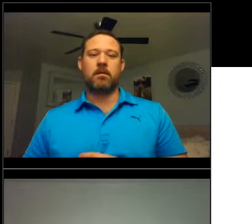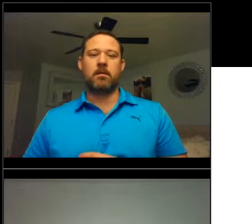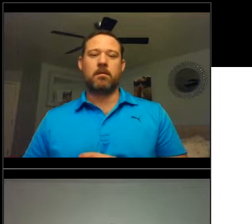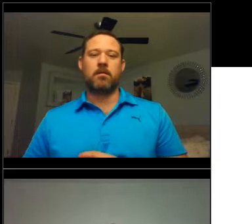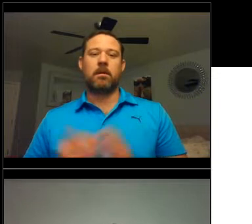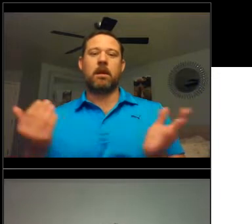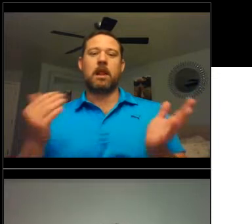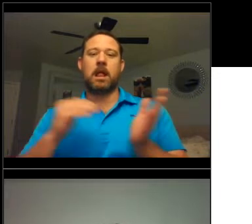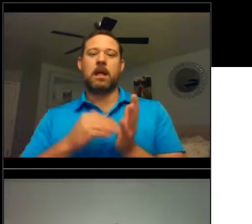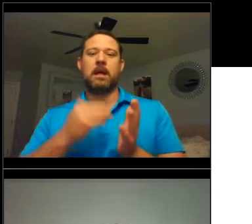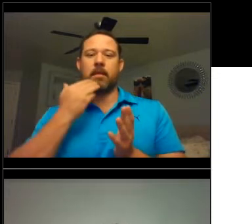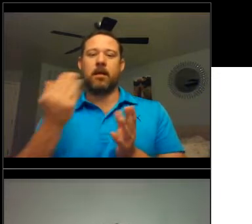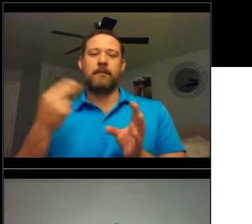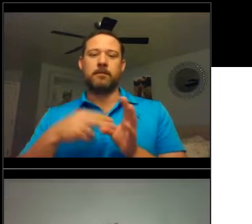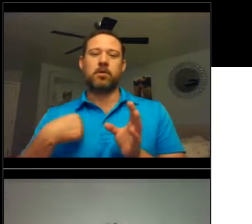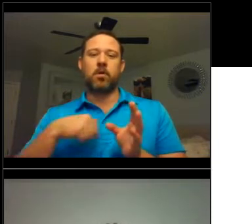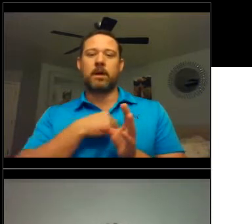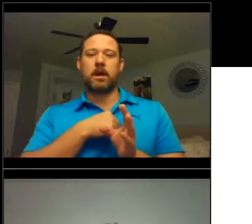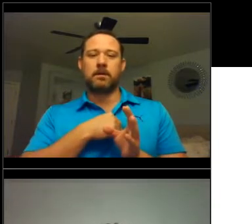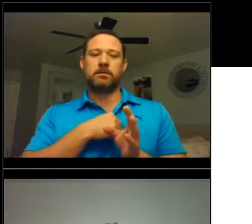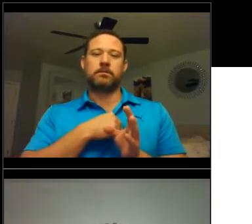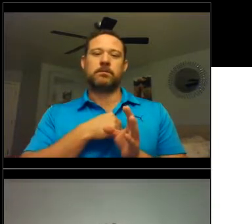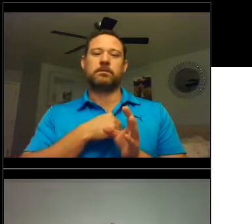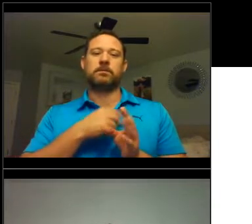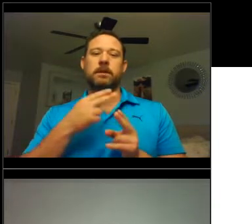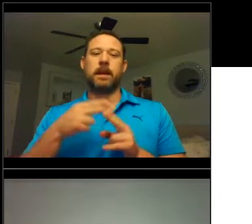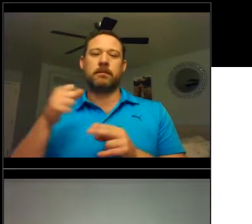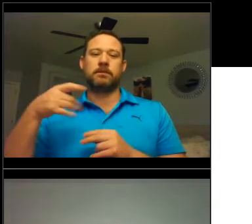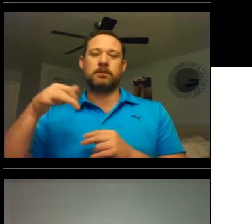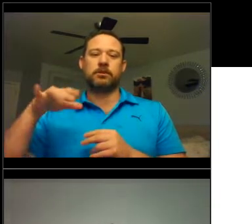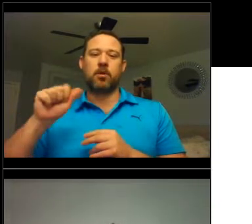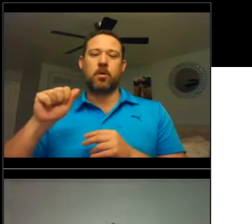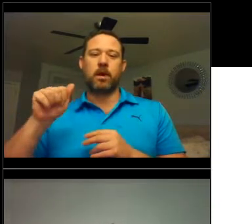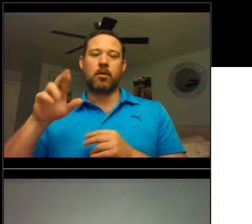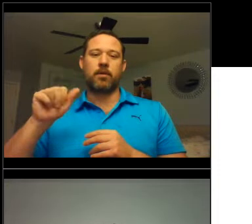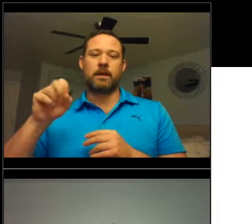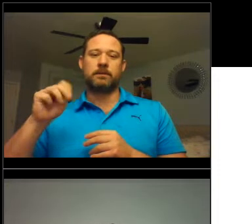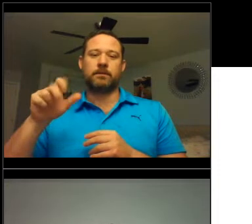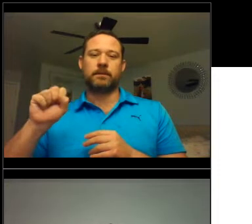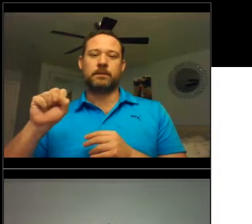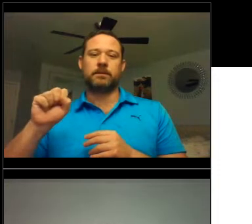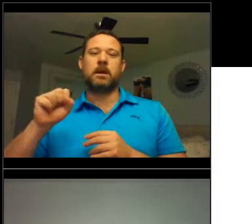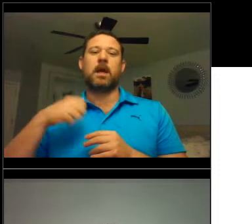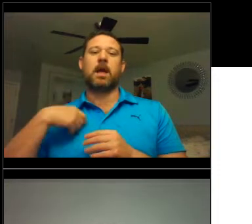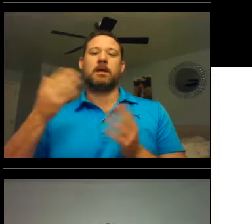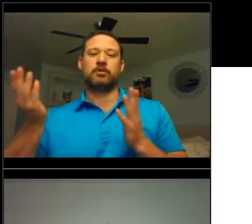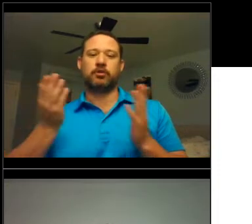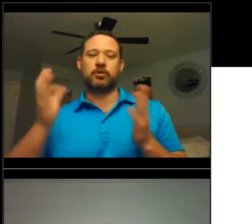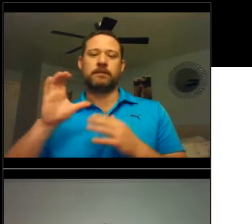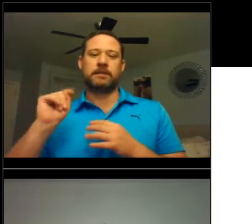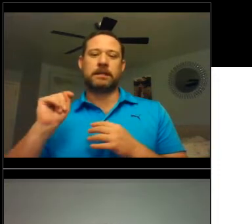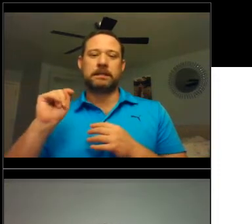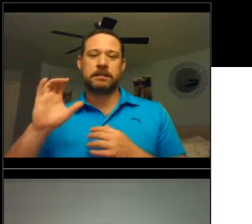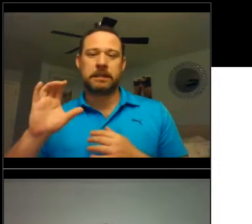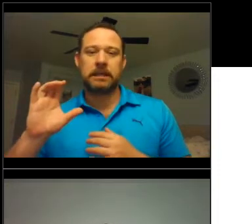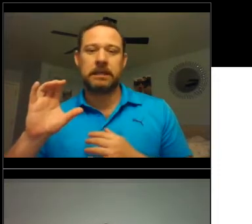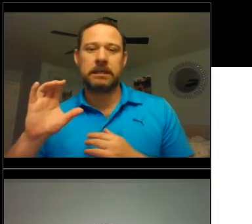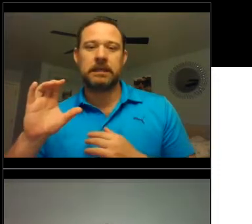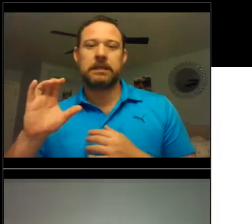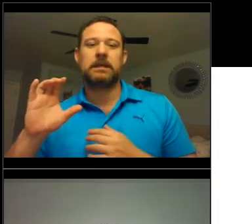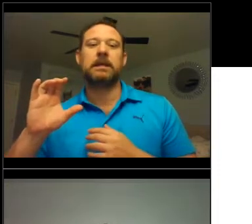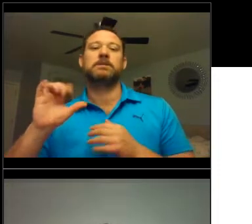Again, thanks everyone for joining us today. My name is Sequoia Erasmus. I serve the California Transportation Commission as